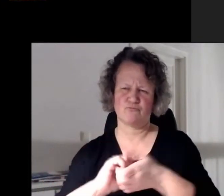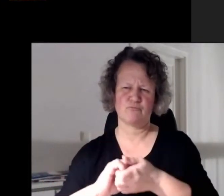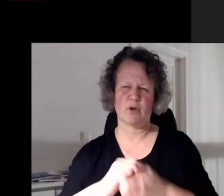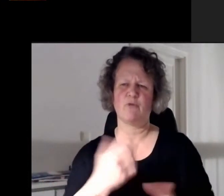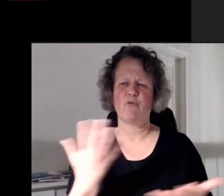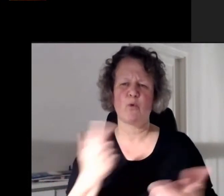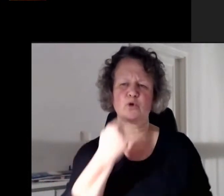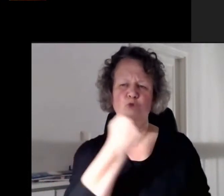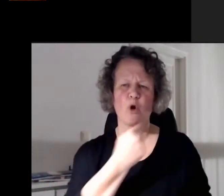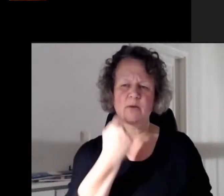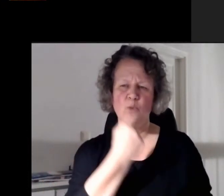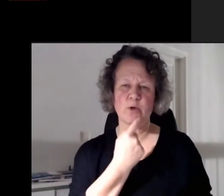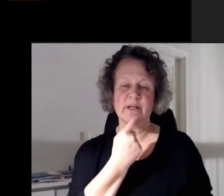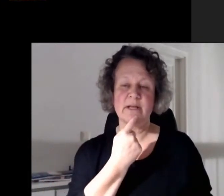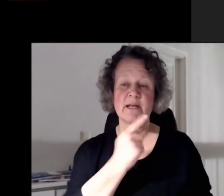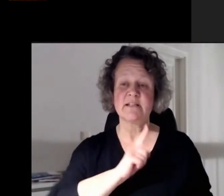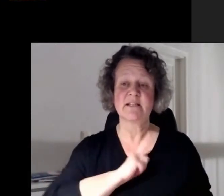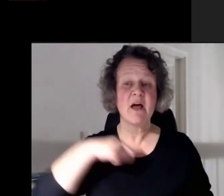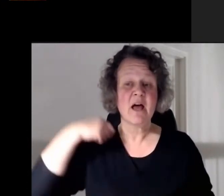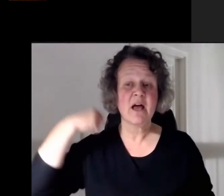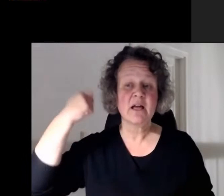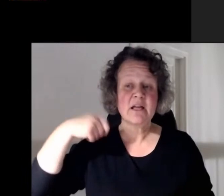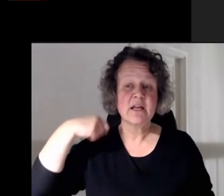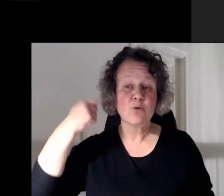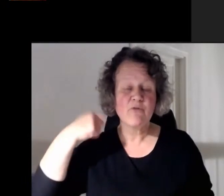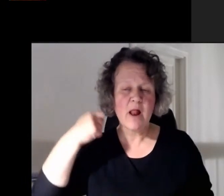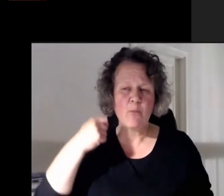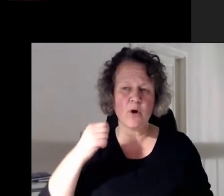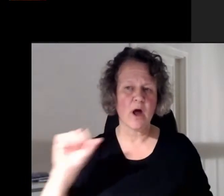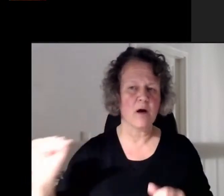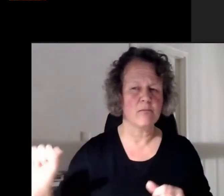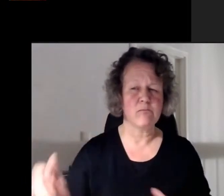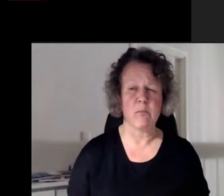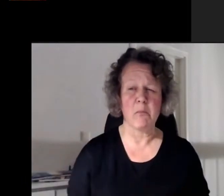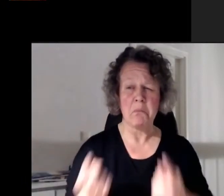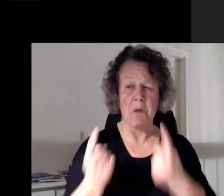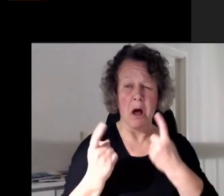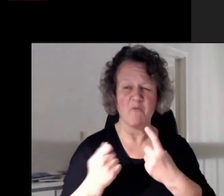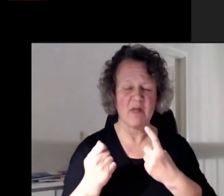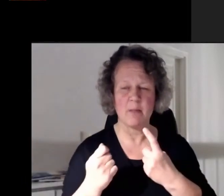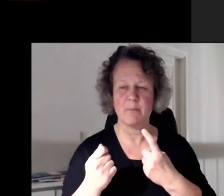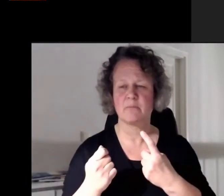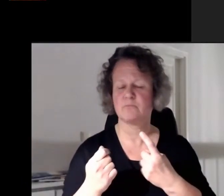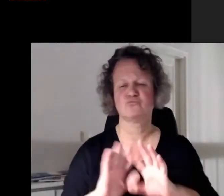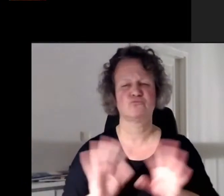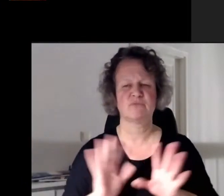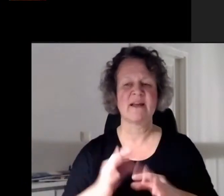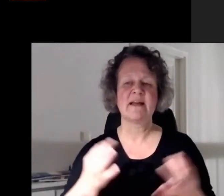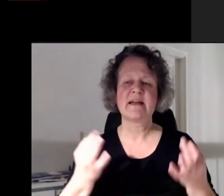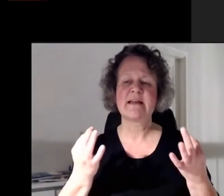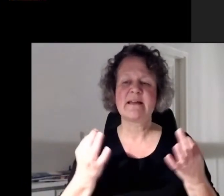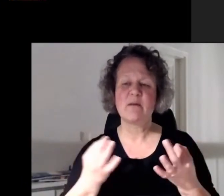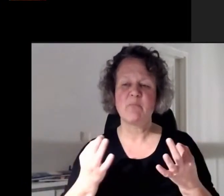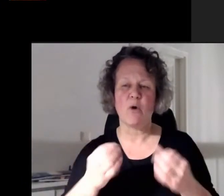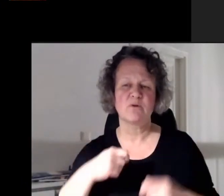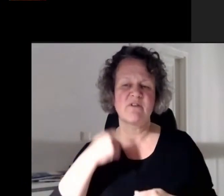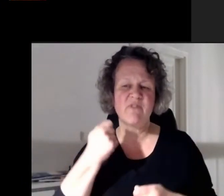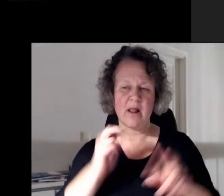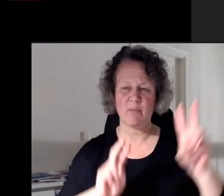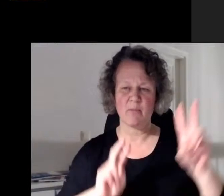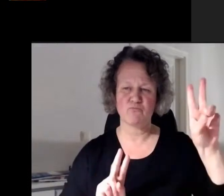Dortmund. And we do not make movies or advertising films. We do